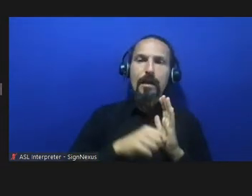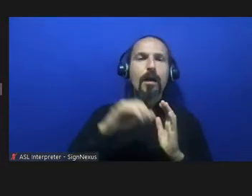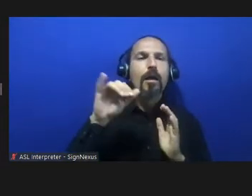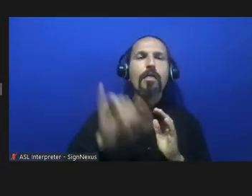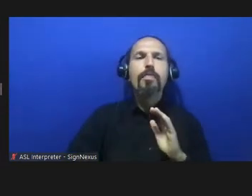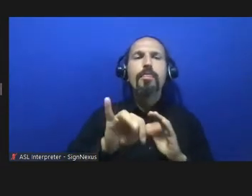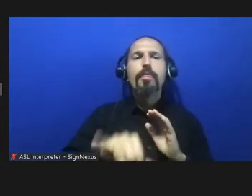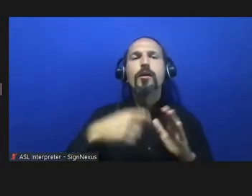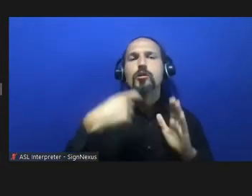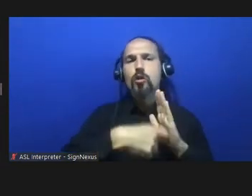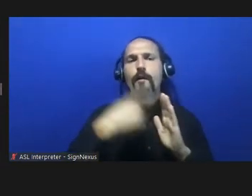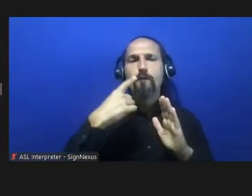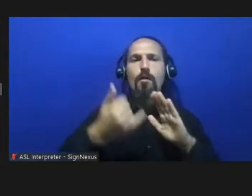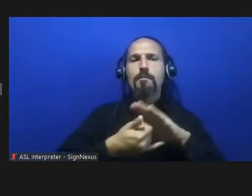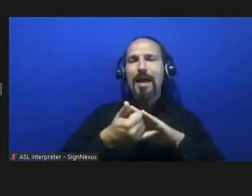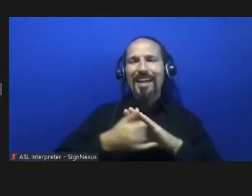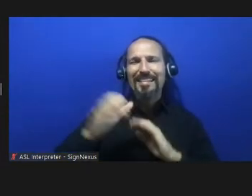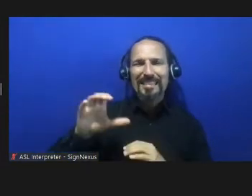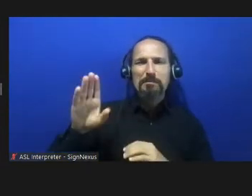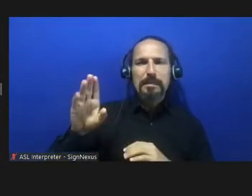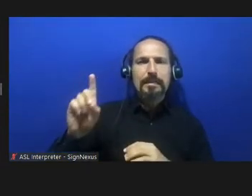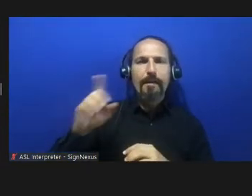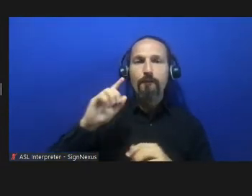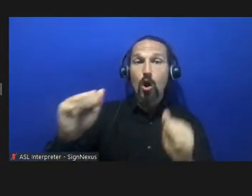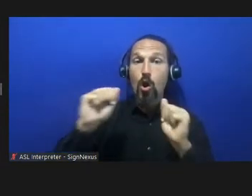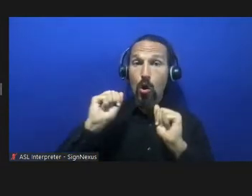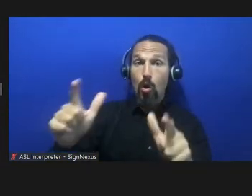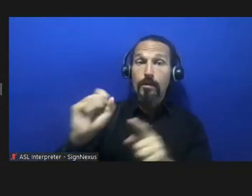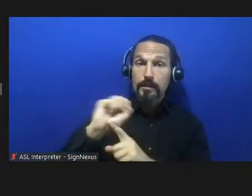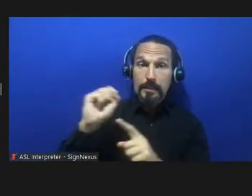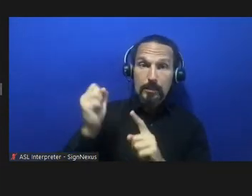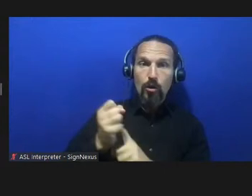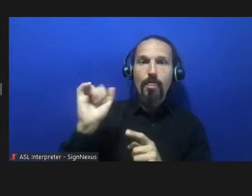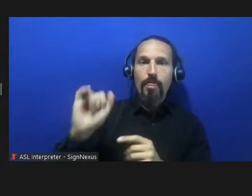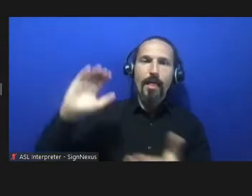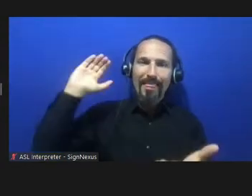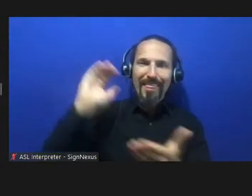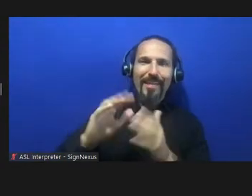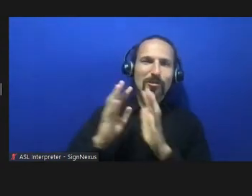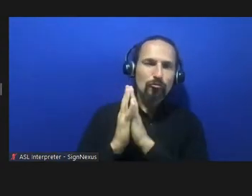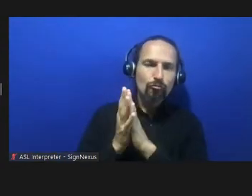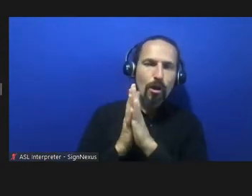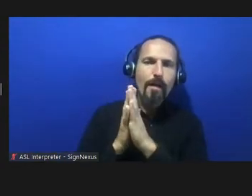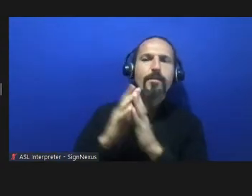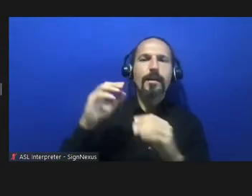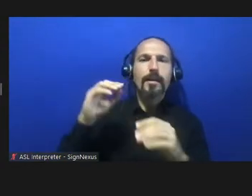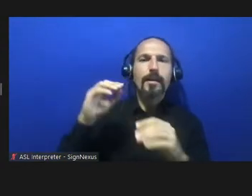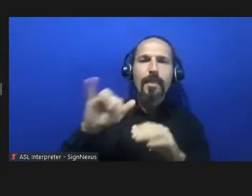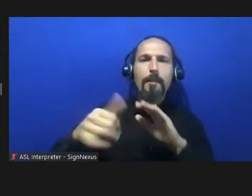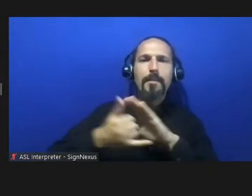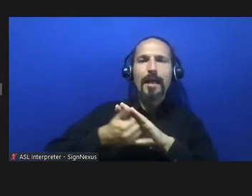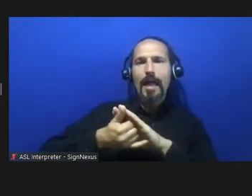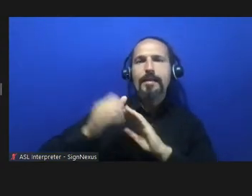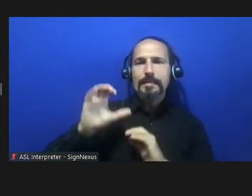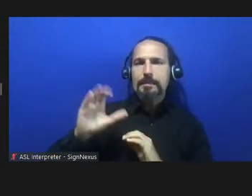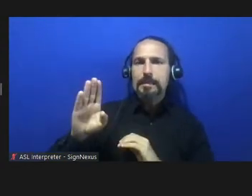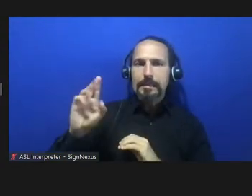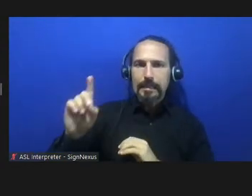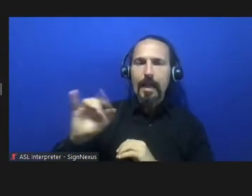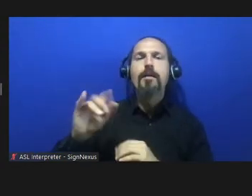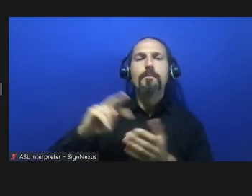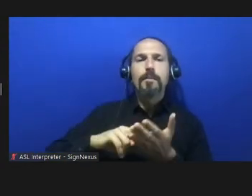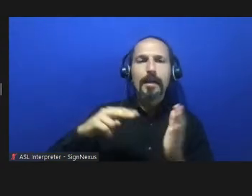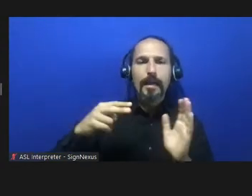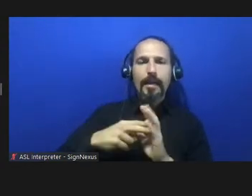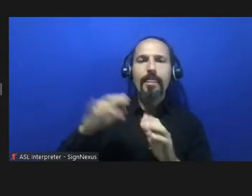central business district in all scenarios reduced traffic entering the manhattan central business district and results in a net